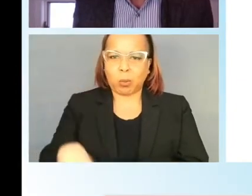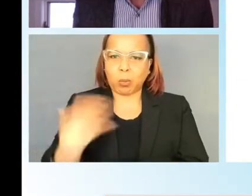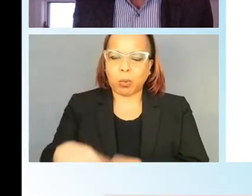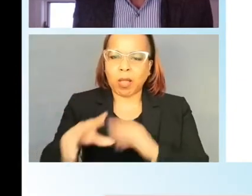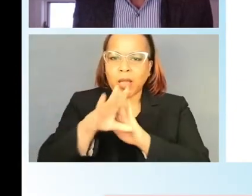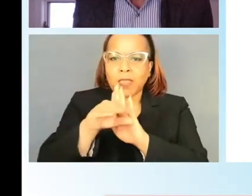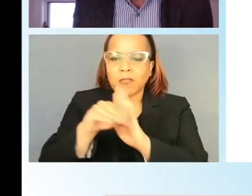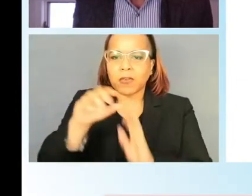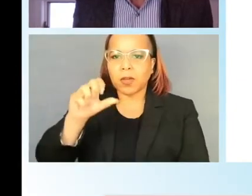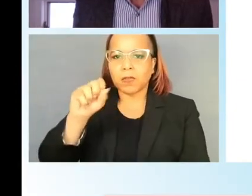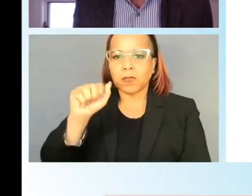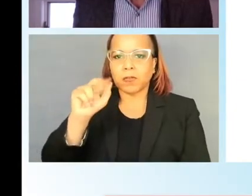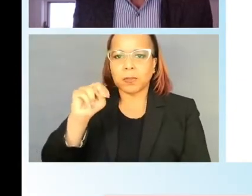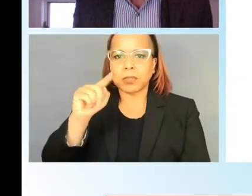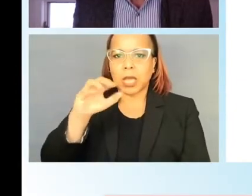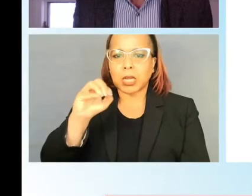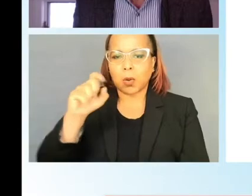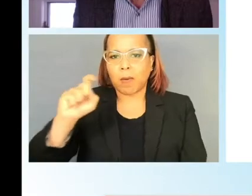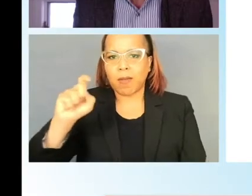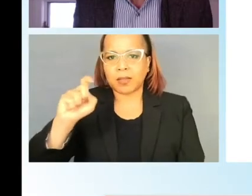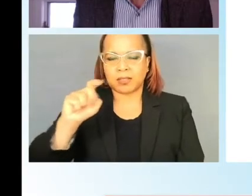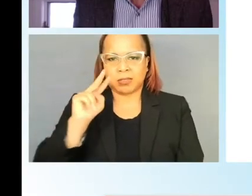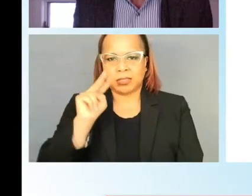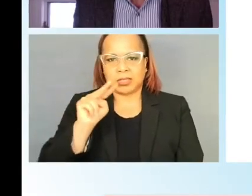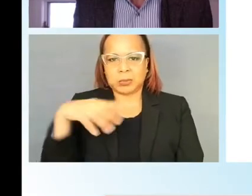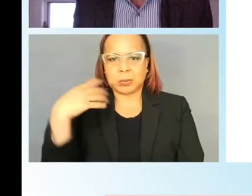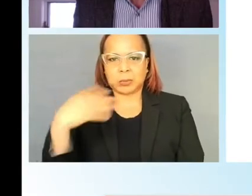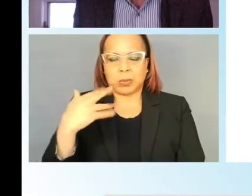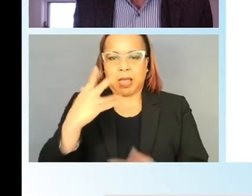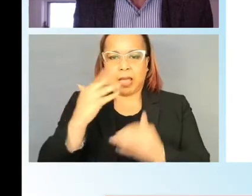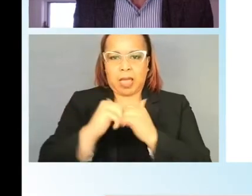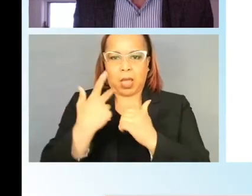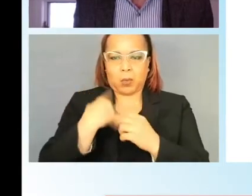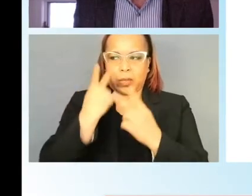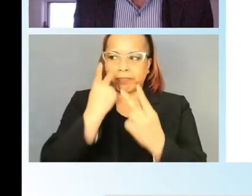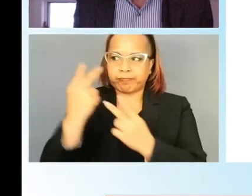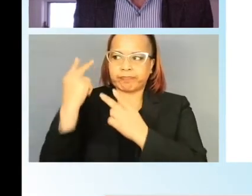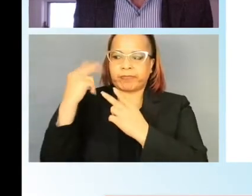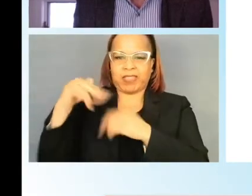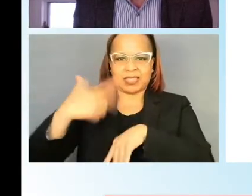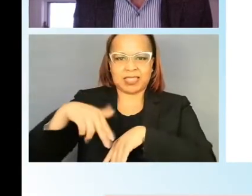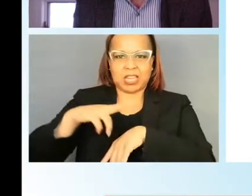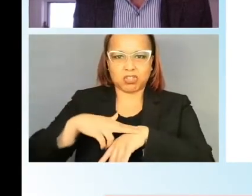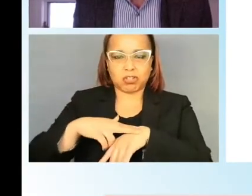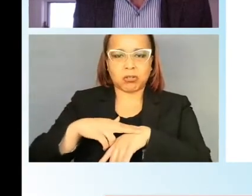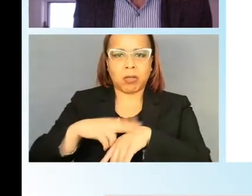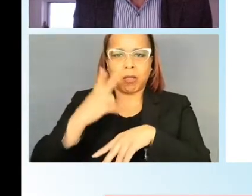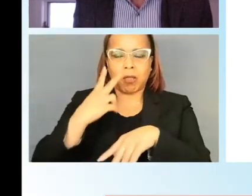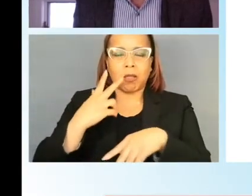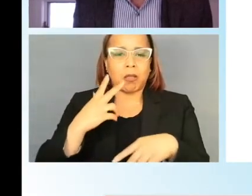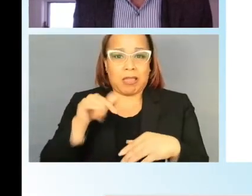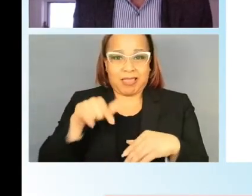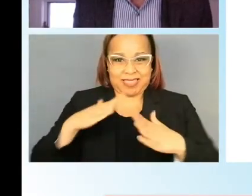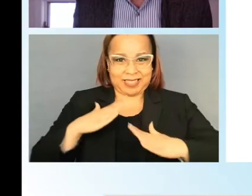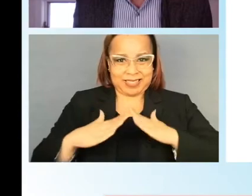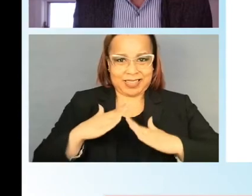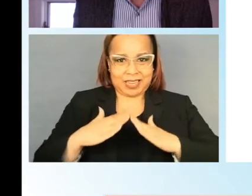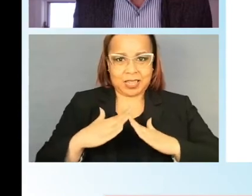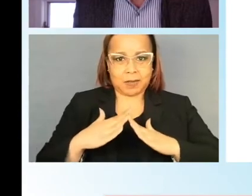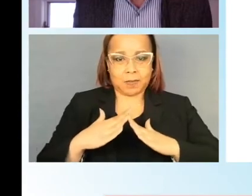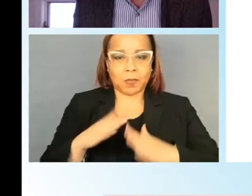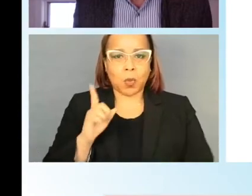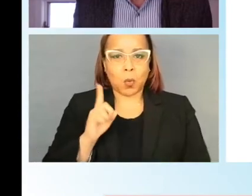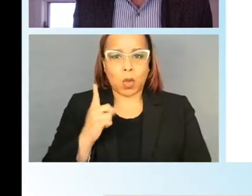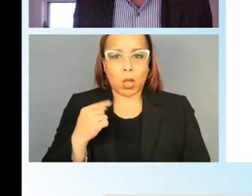reminds us that the way in which we commemorate in this nation, and especially in this city, where we